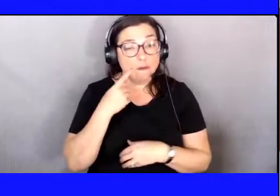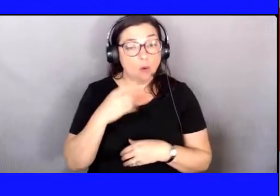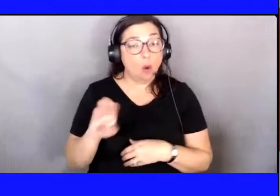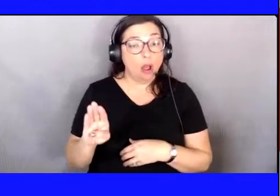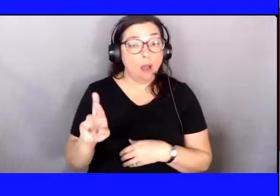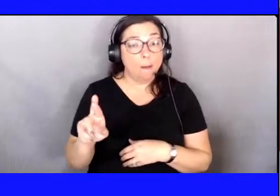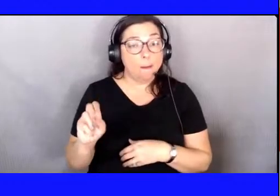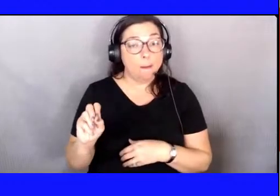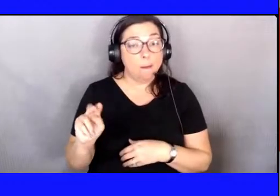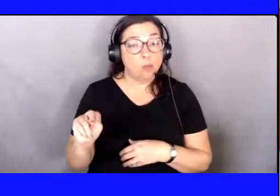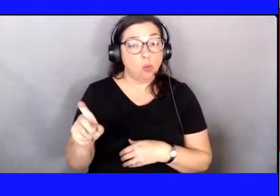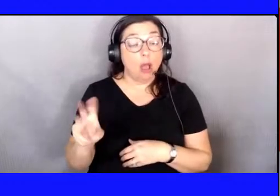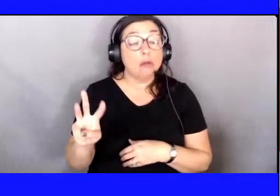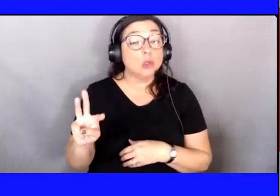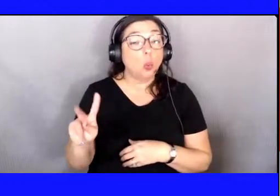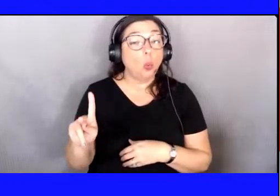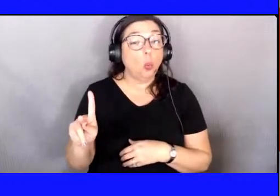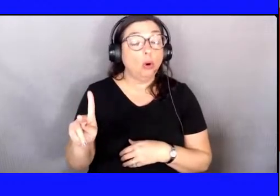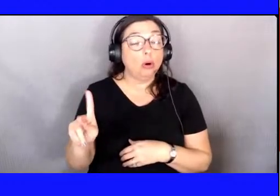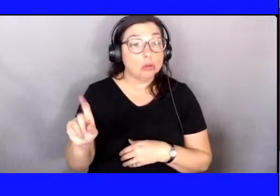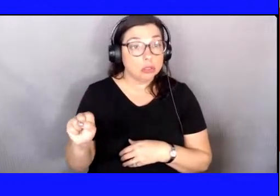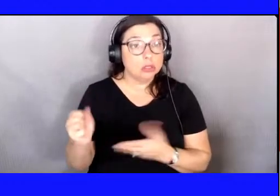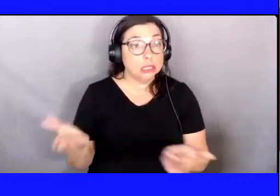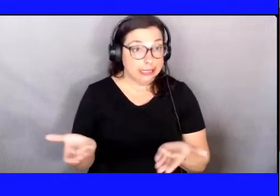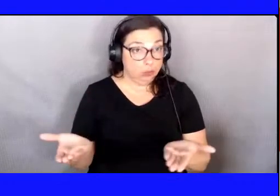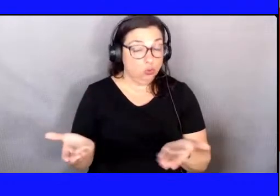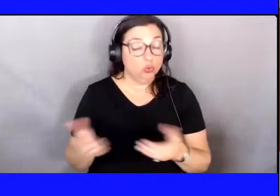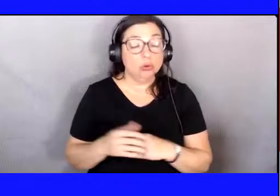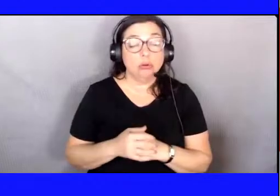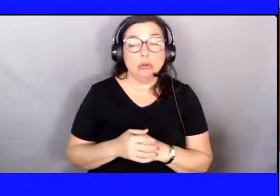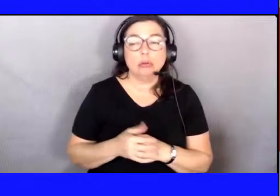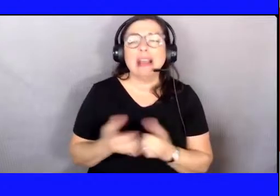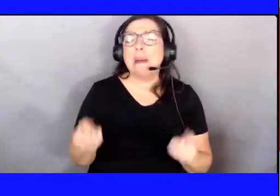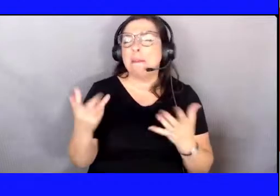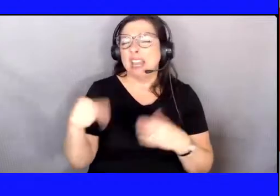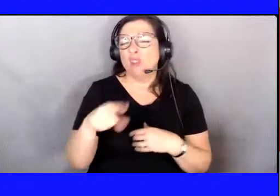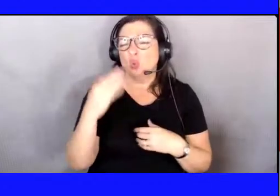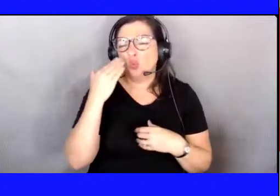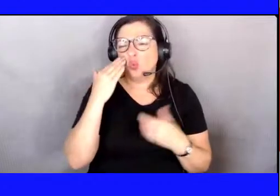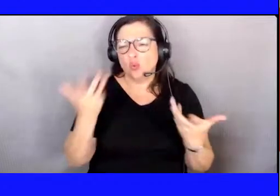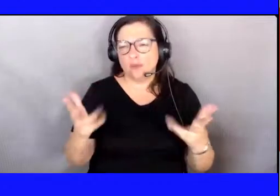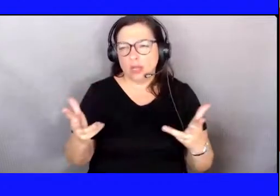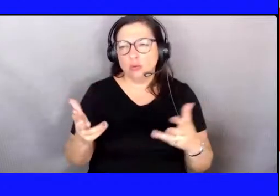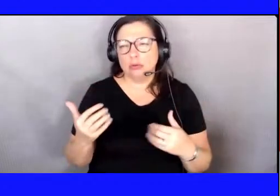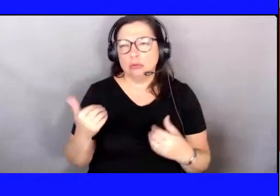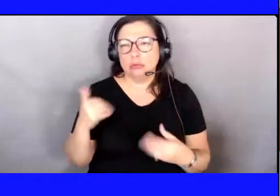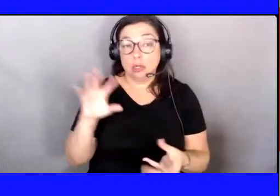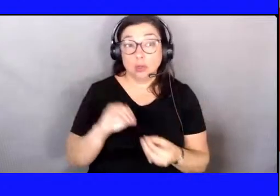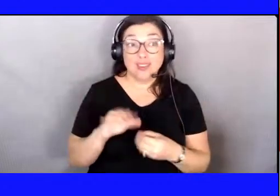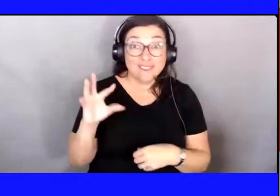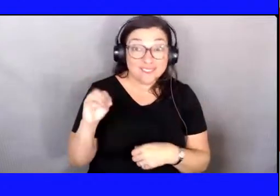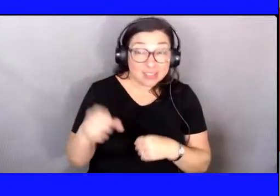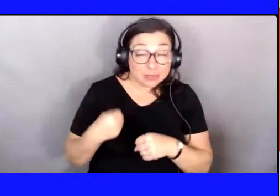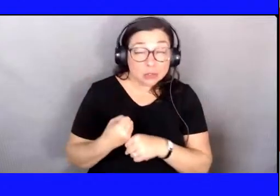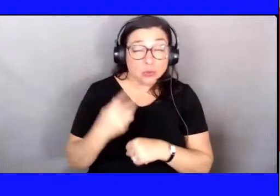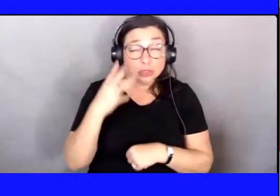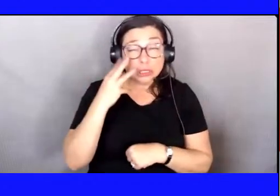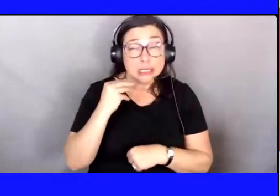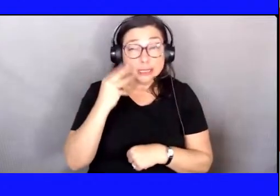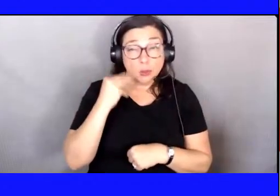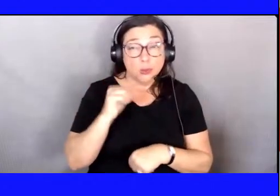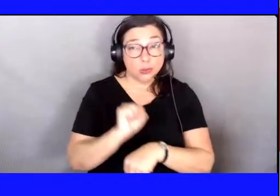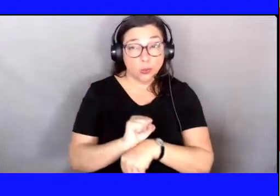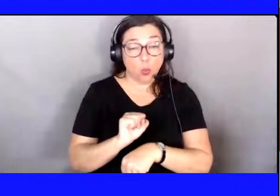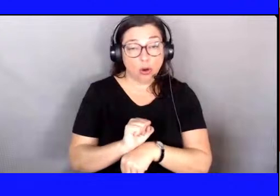BronxWorks, is here. They, as many of you probably know, have over 50 years of experience